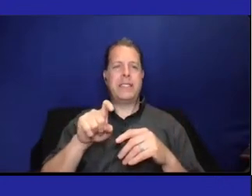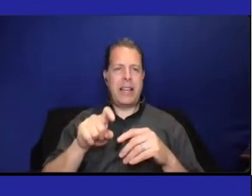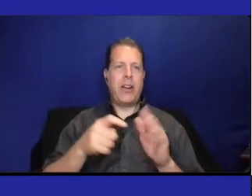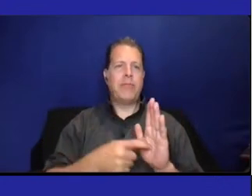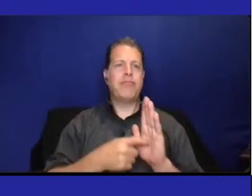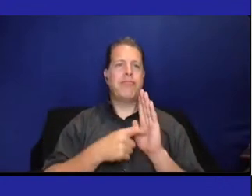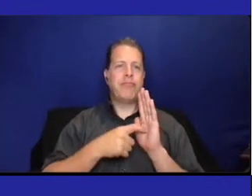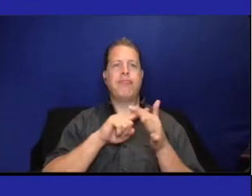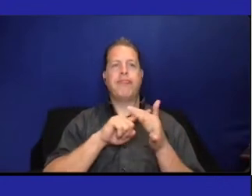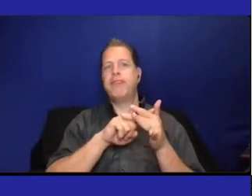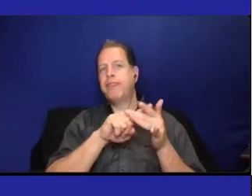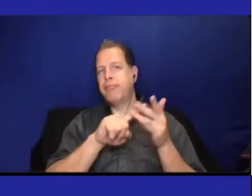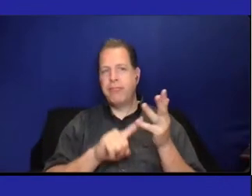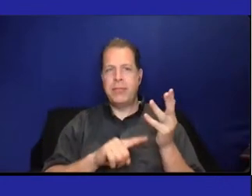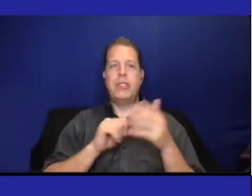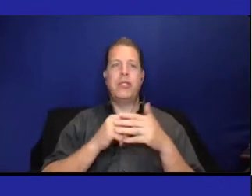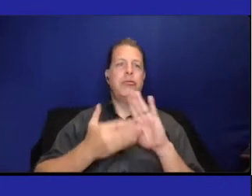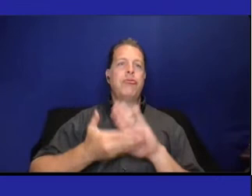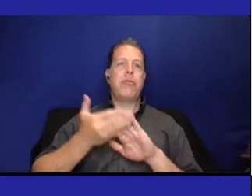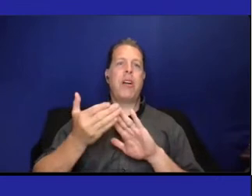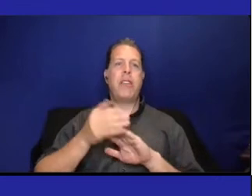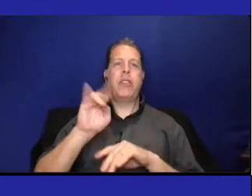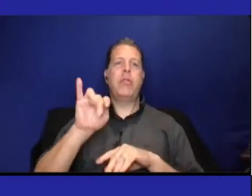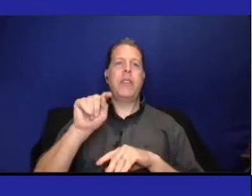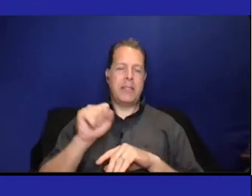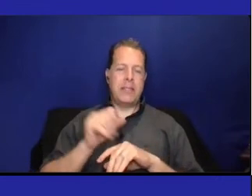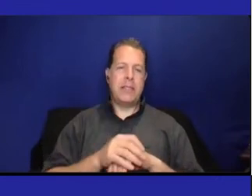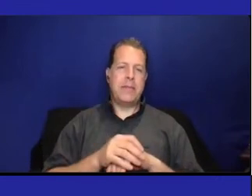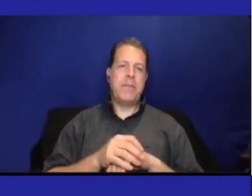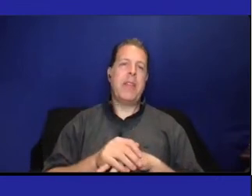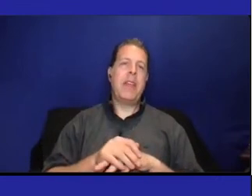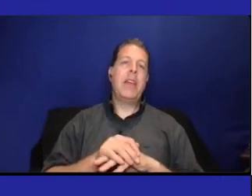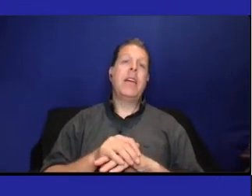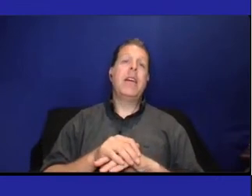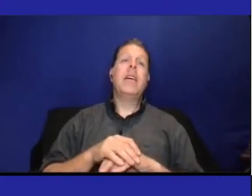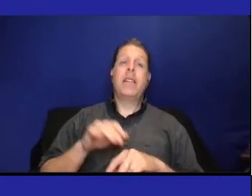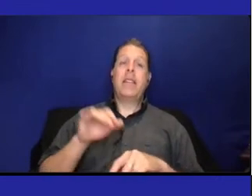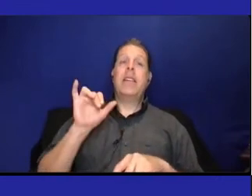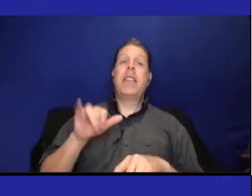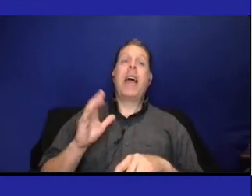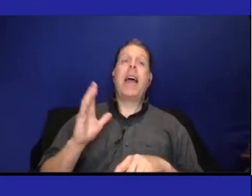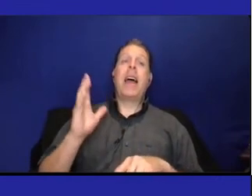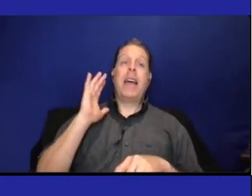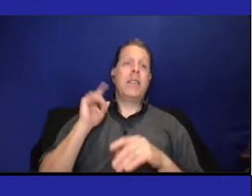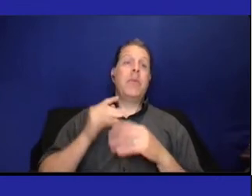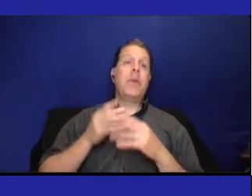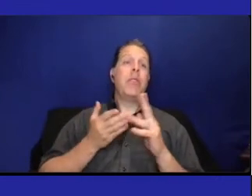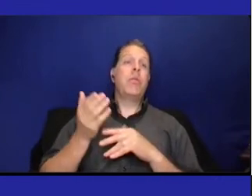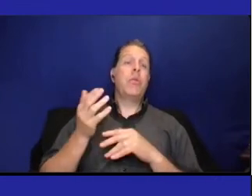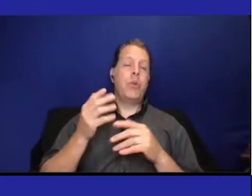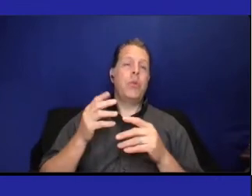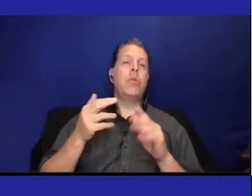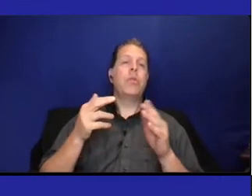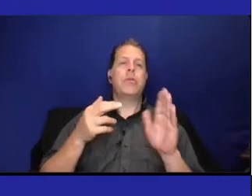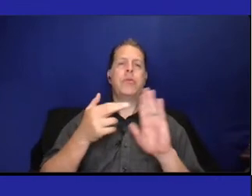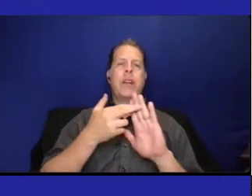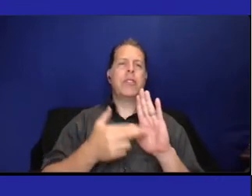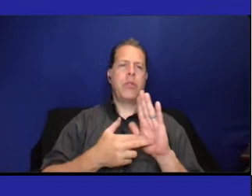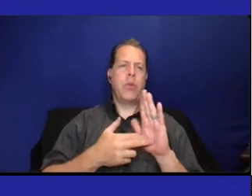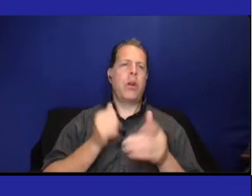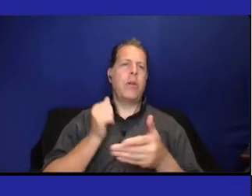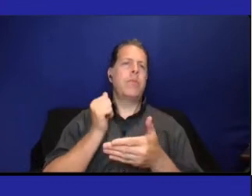order to run the units. Mm-hmm. And that then went through a regulatory approval process, which it got.